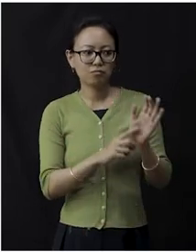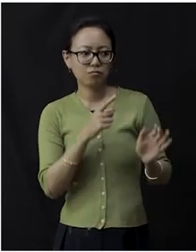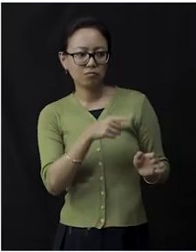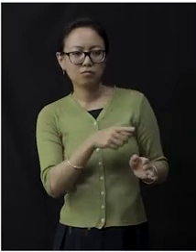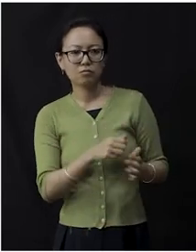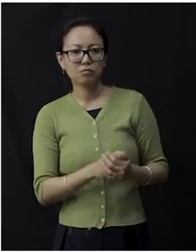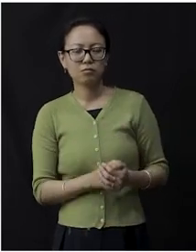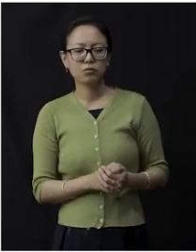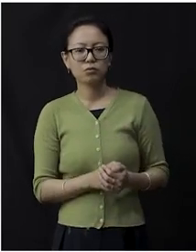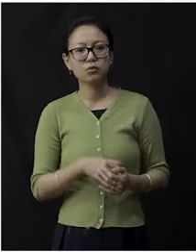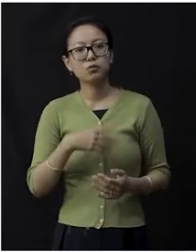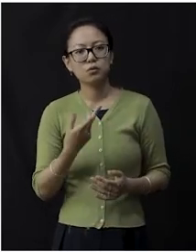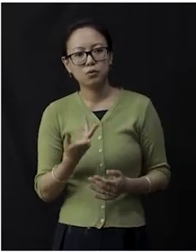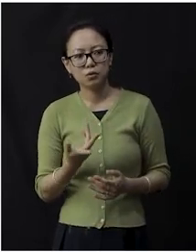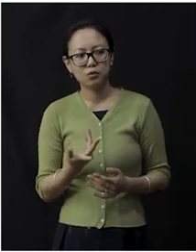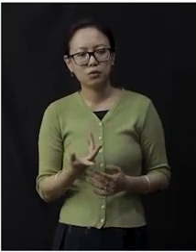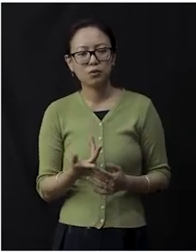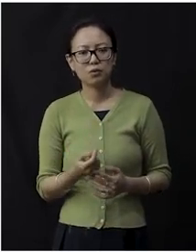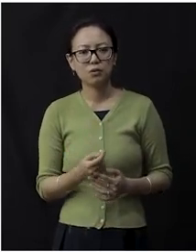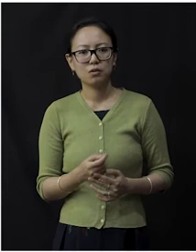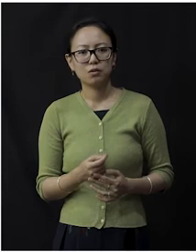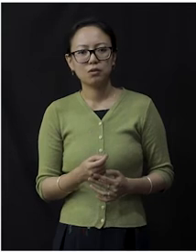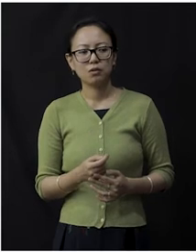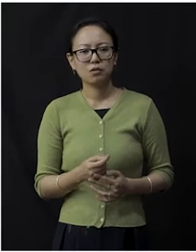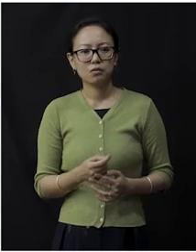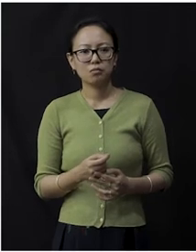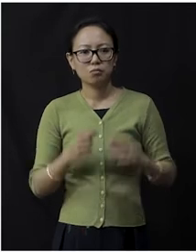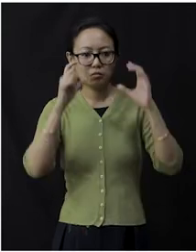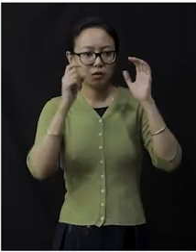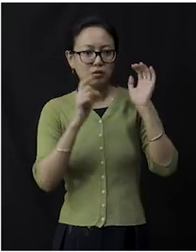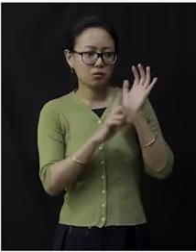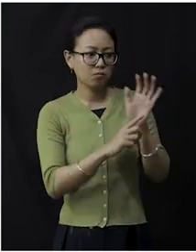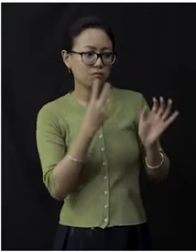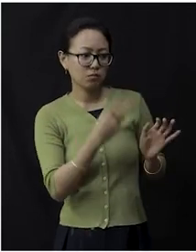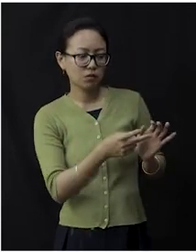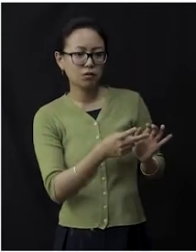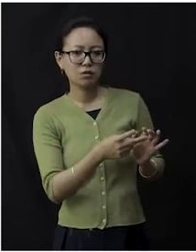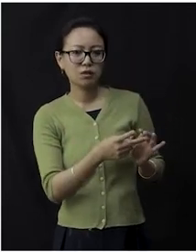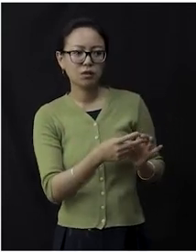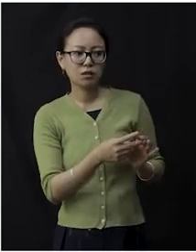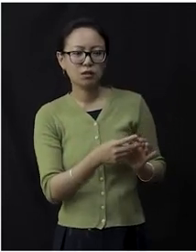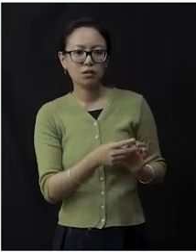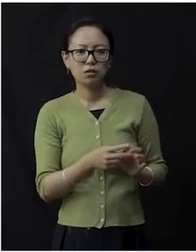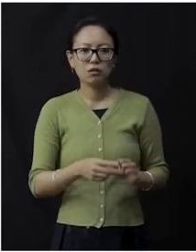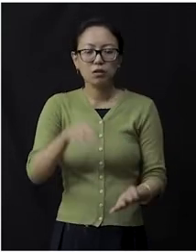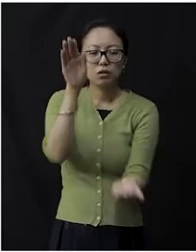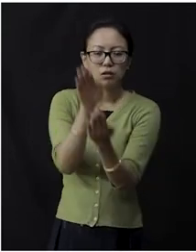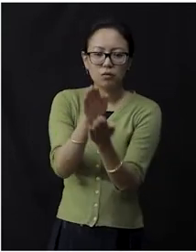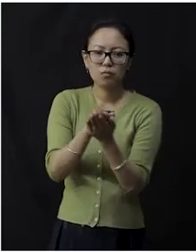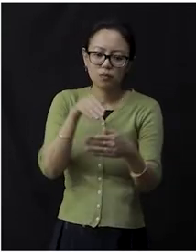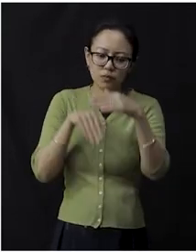Okay, so this is what is happening. The crocodile is there inside the water. The